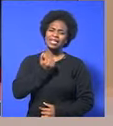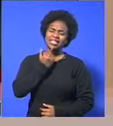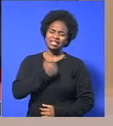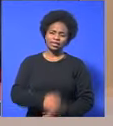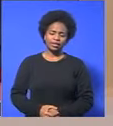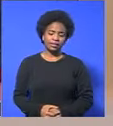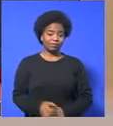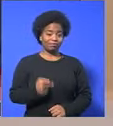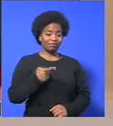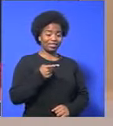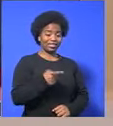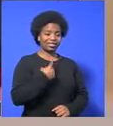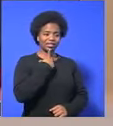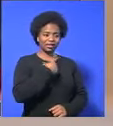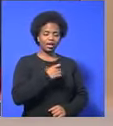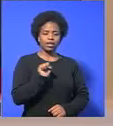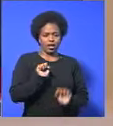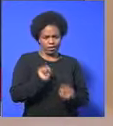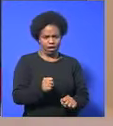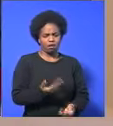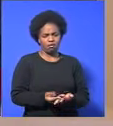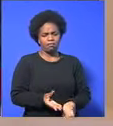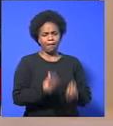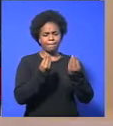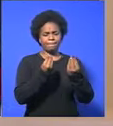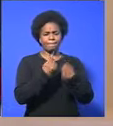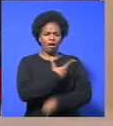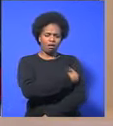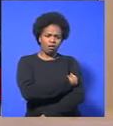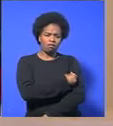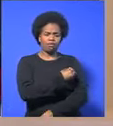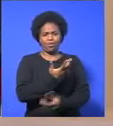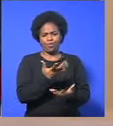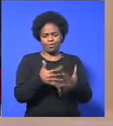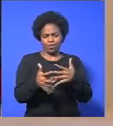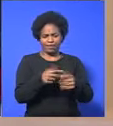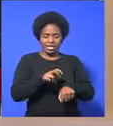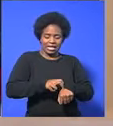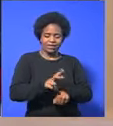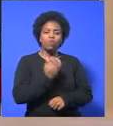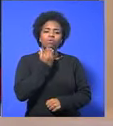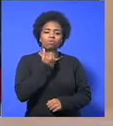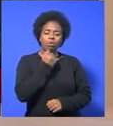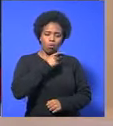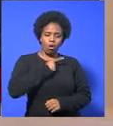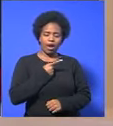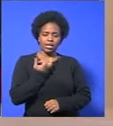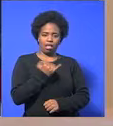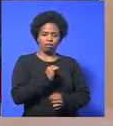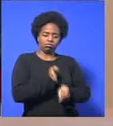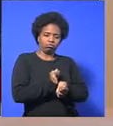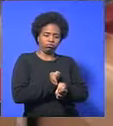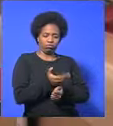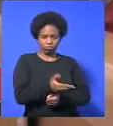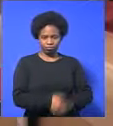Magistrate Irfan Khalil ruled that he should receive further medical care or medication as required while in custody at